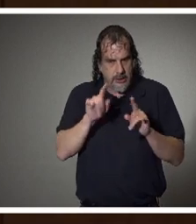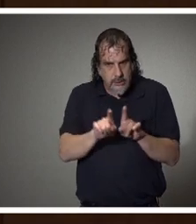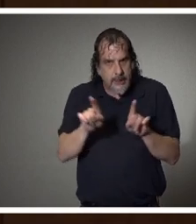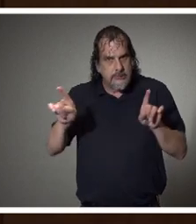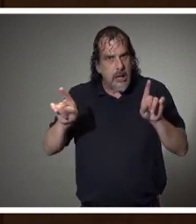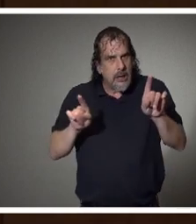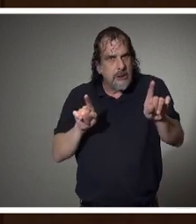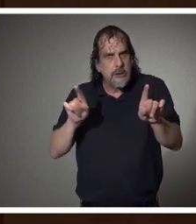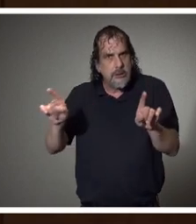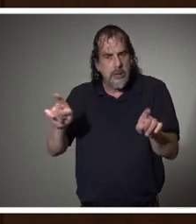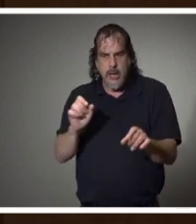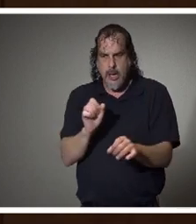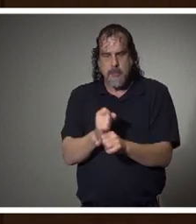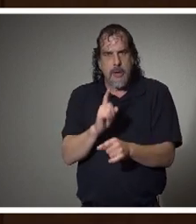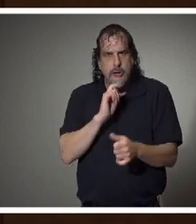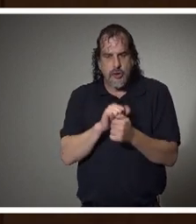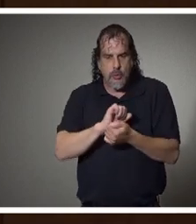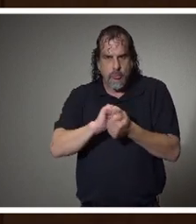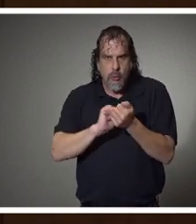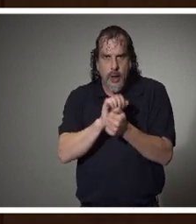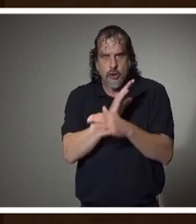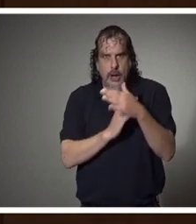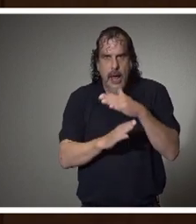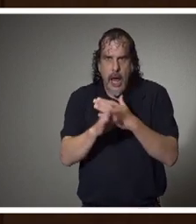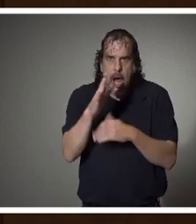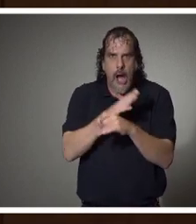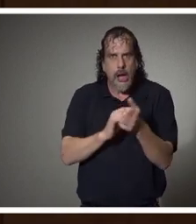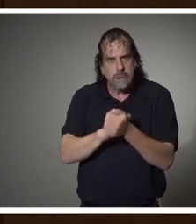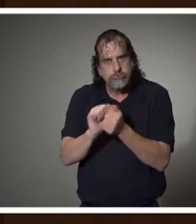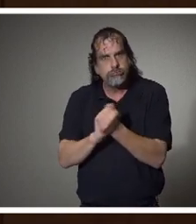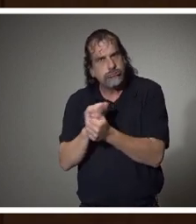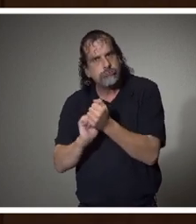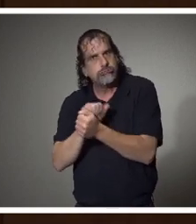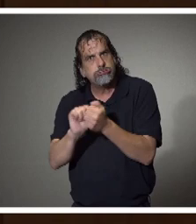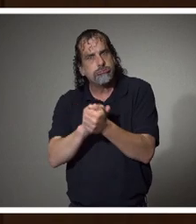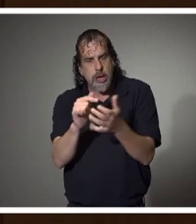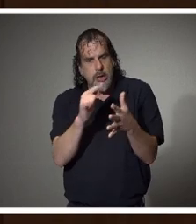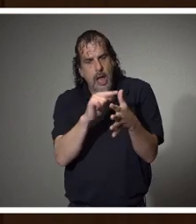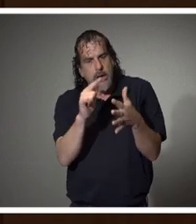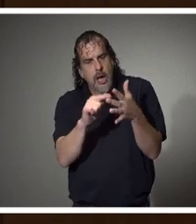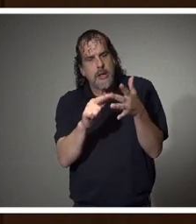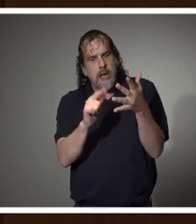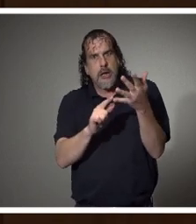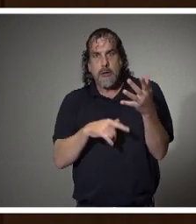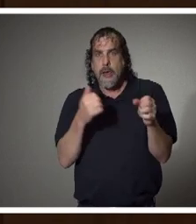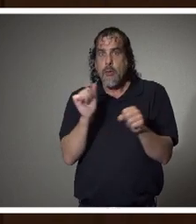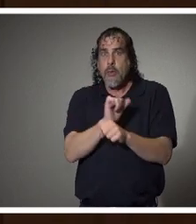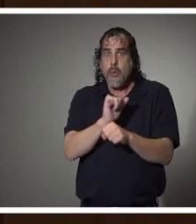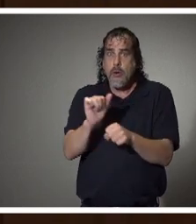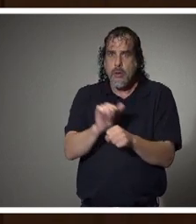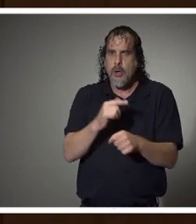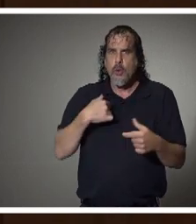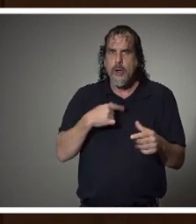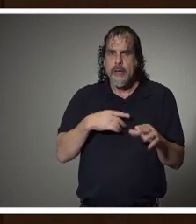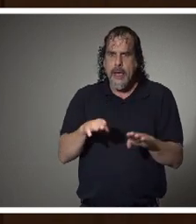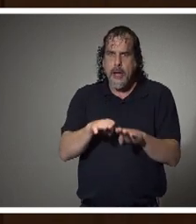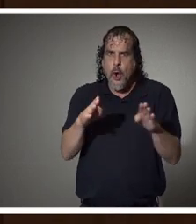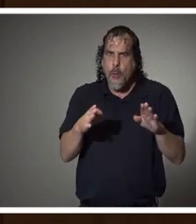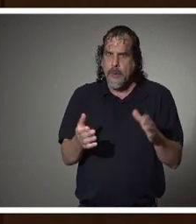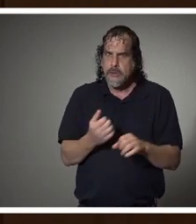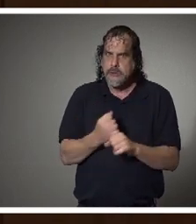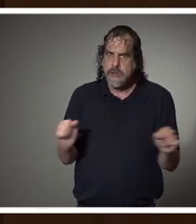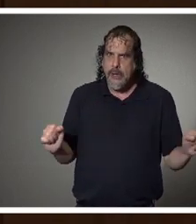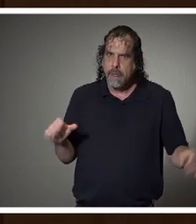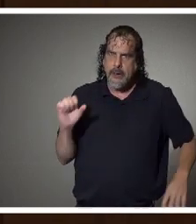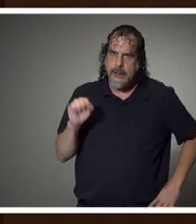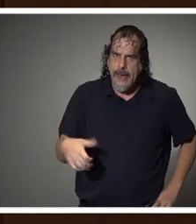distancing, making sure we're using proper hand hygiene, all the things that we know will work, it can be done safely. It's a matter of doing